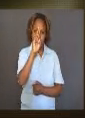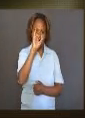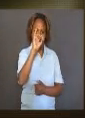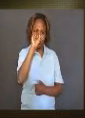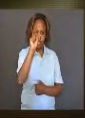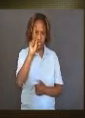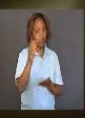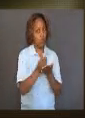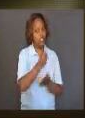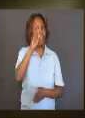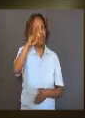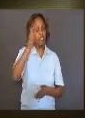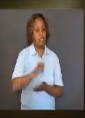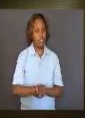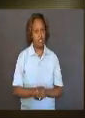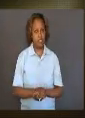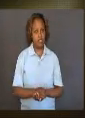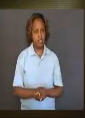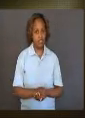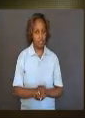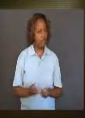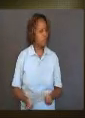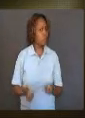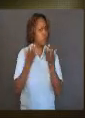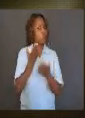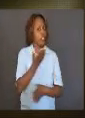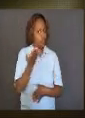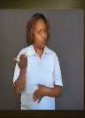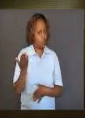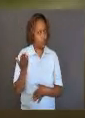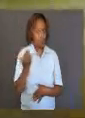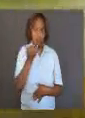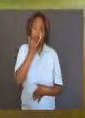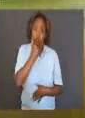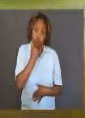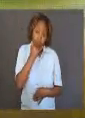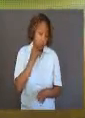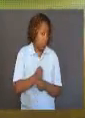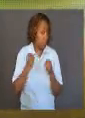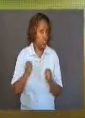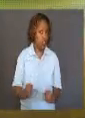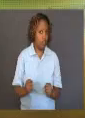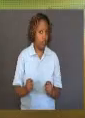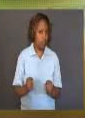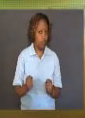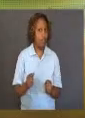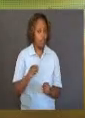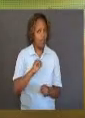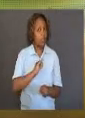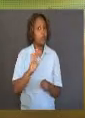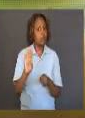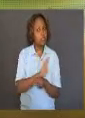risk. So many things could go wrong. What if my